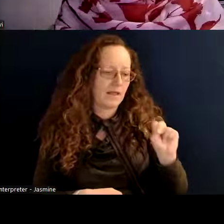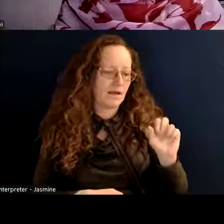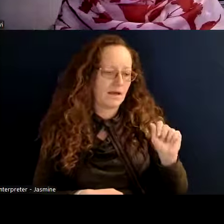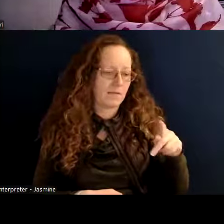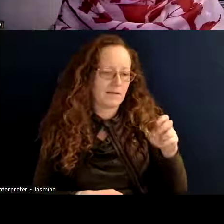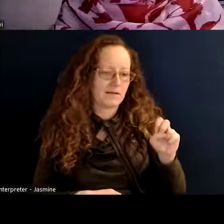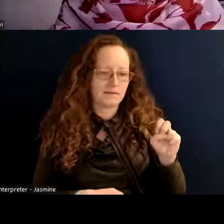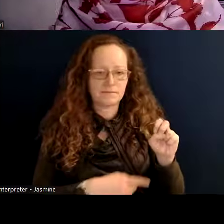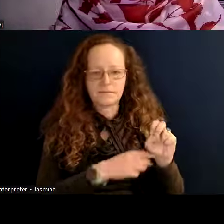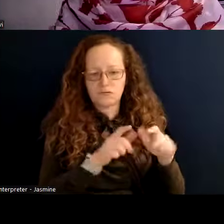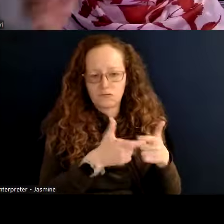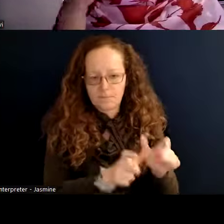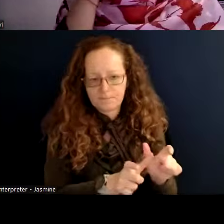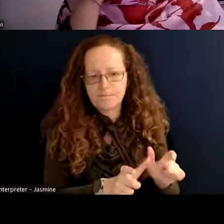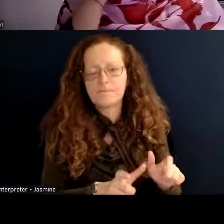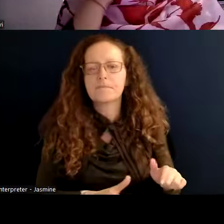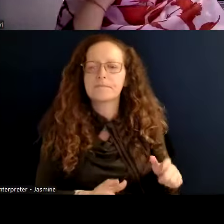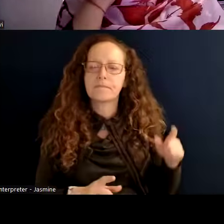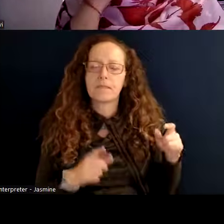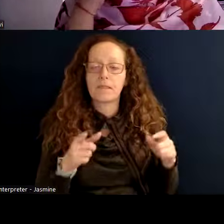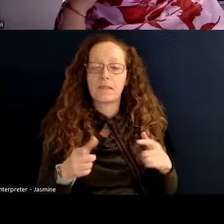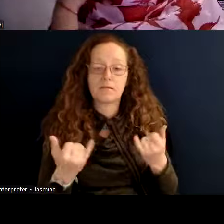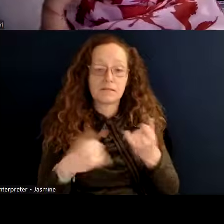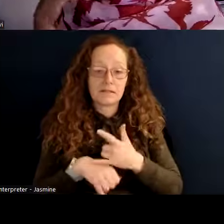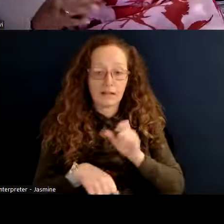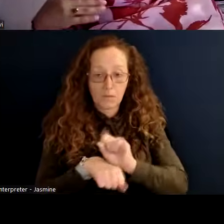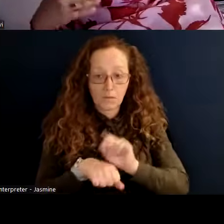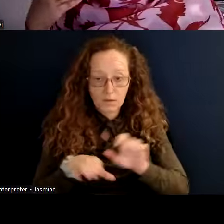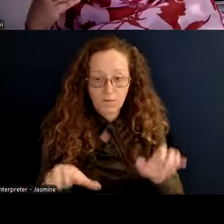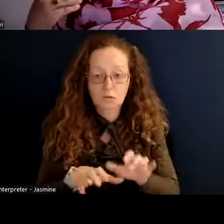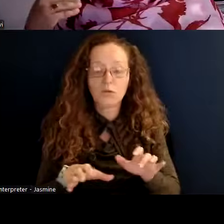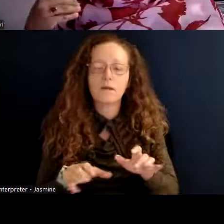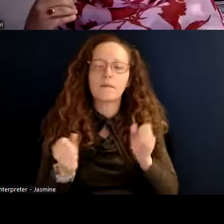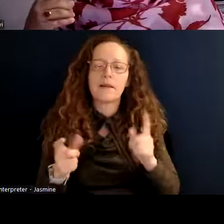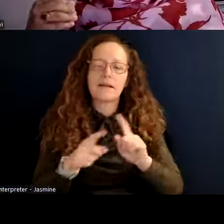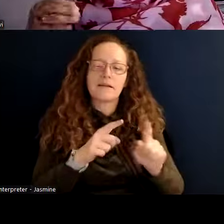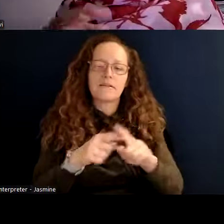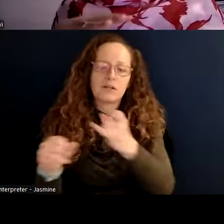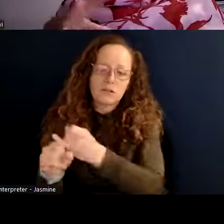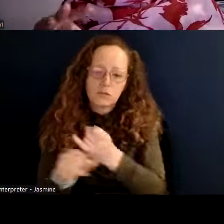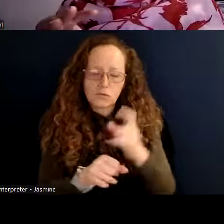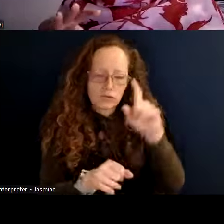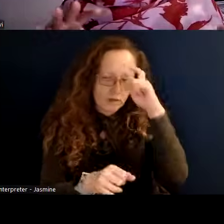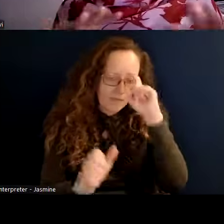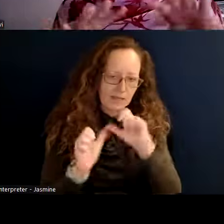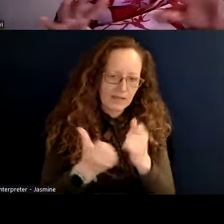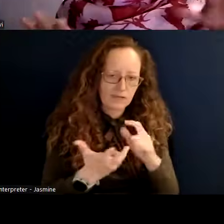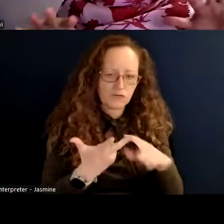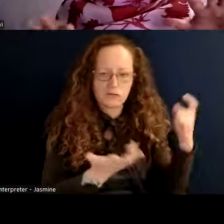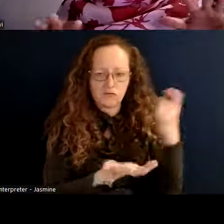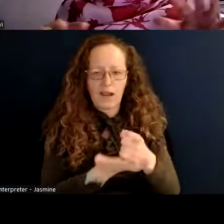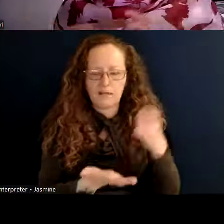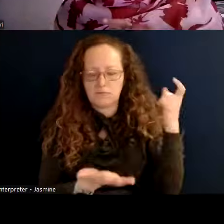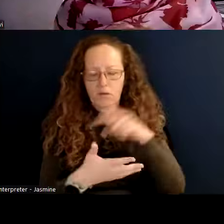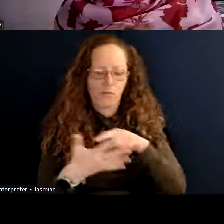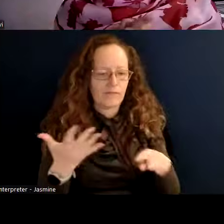presenting today has been supported by multiple institutions, government agencies, and grants. And I just wanted to make sure to start